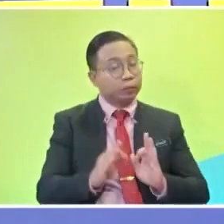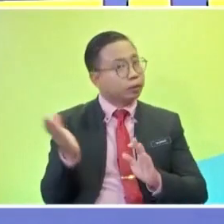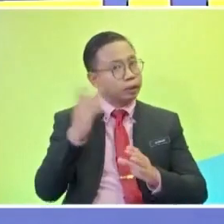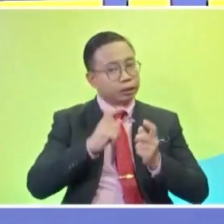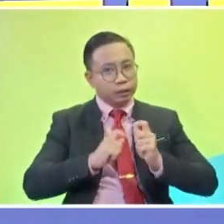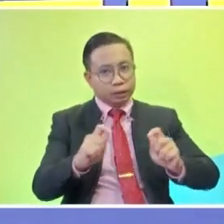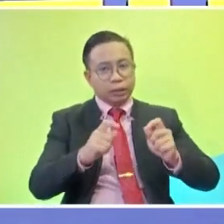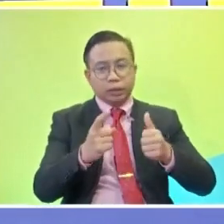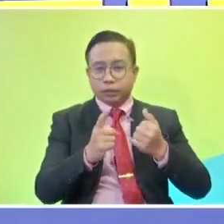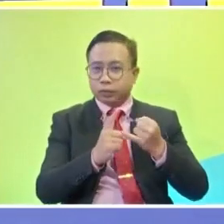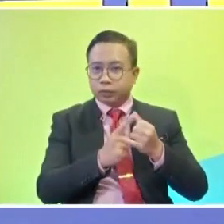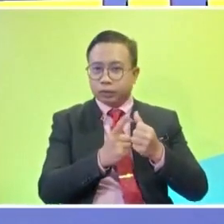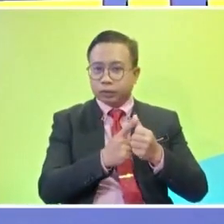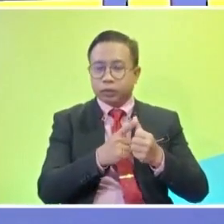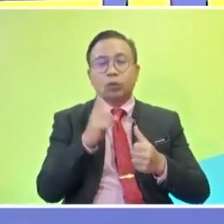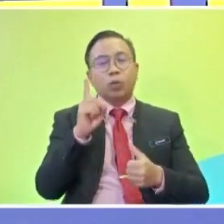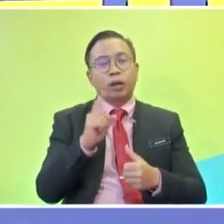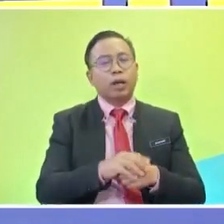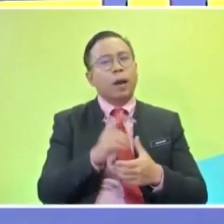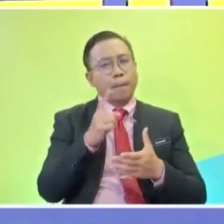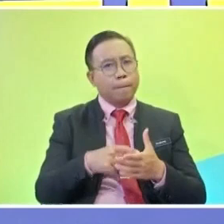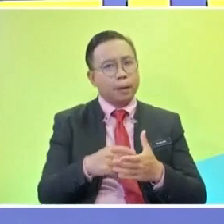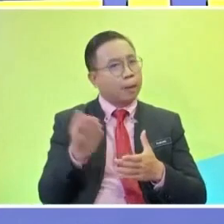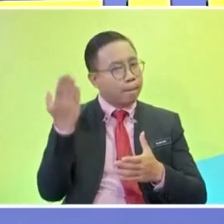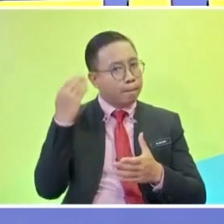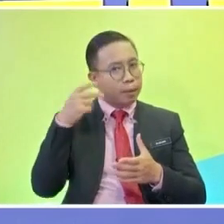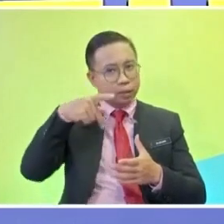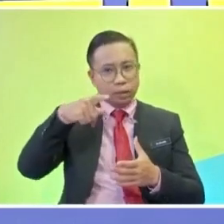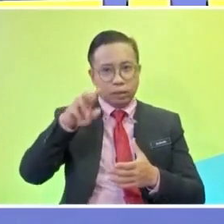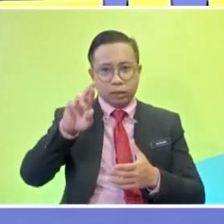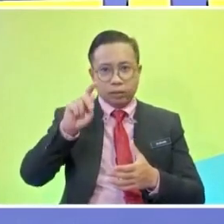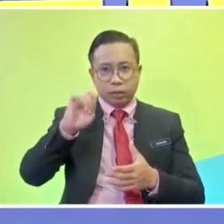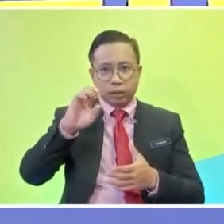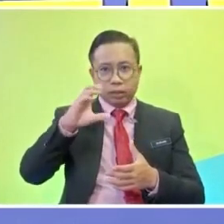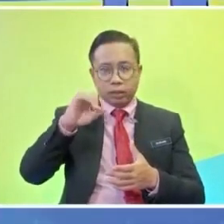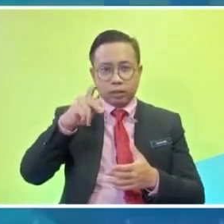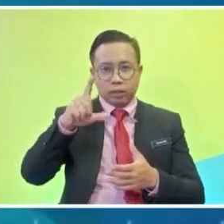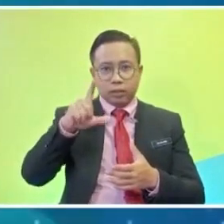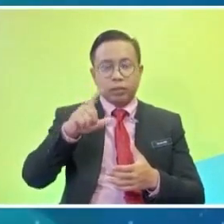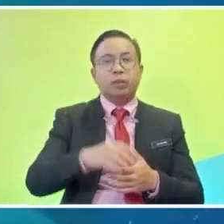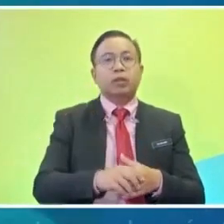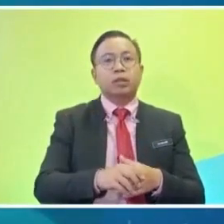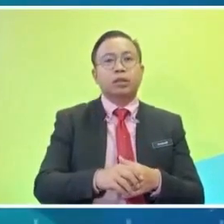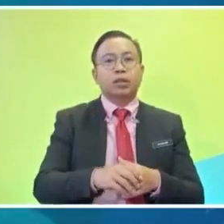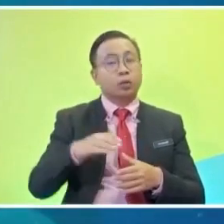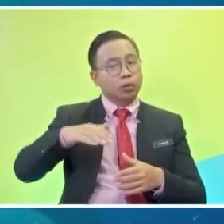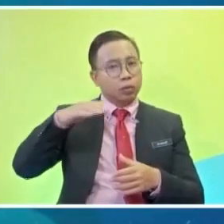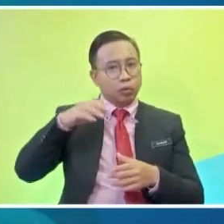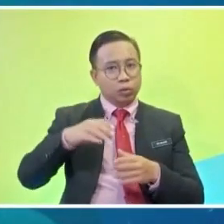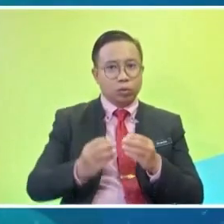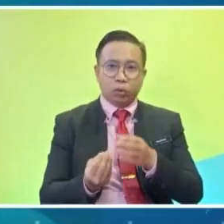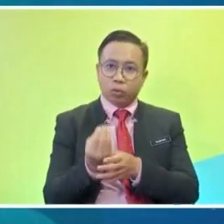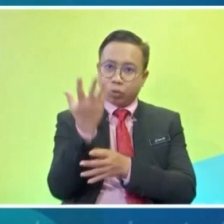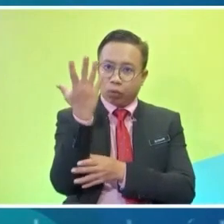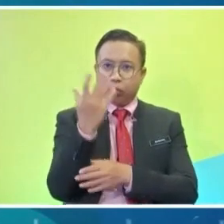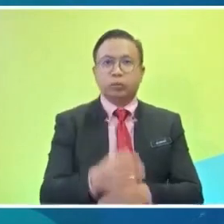the first one. Can anybody tell me what is the past participle of the word grow? Anyone? Yes, Anselm.